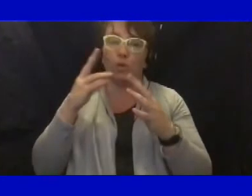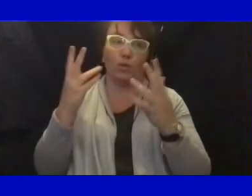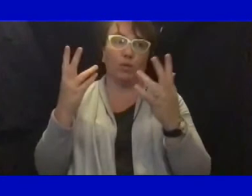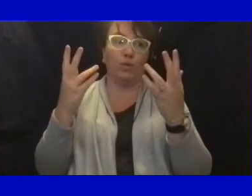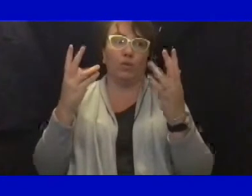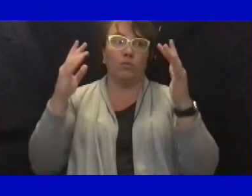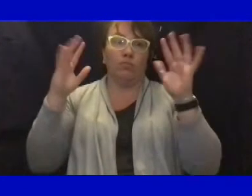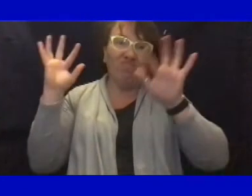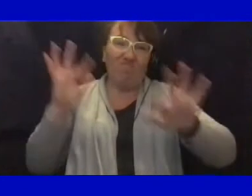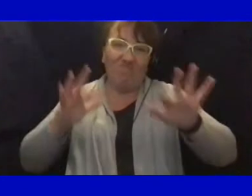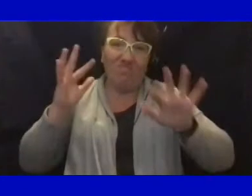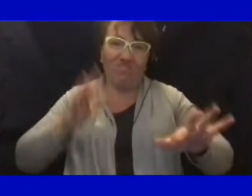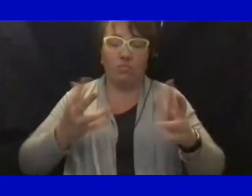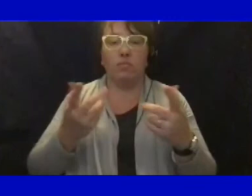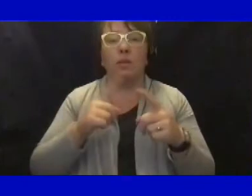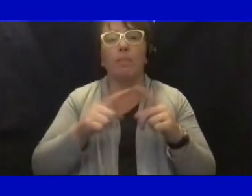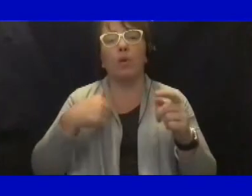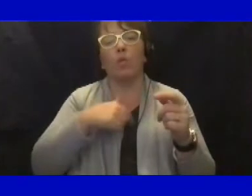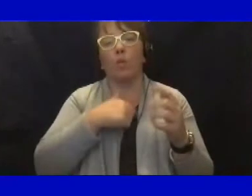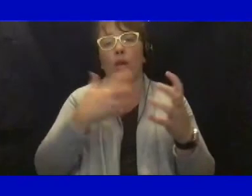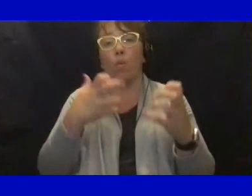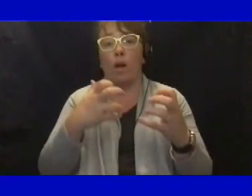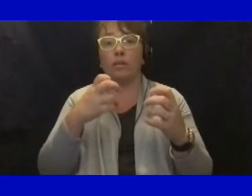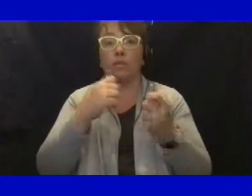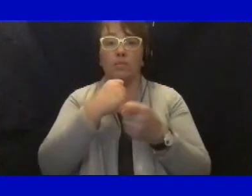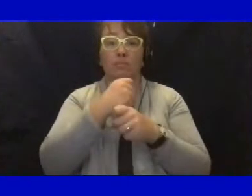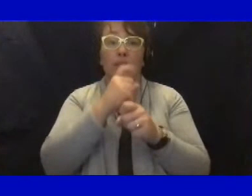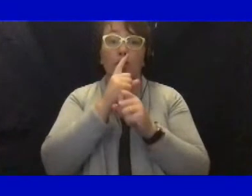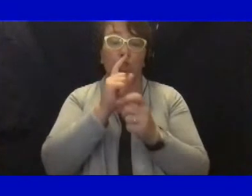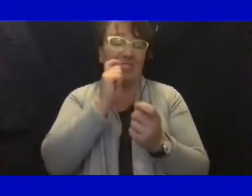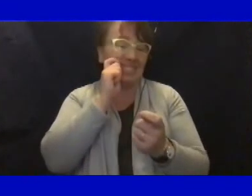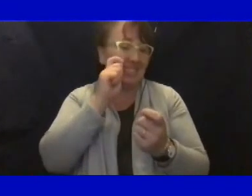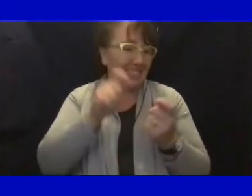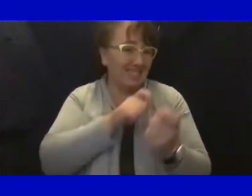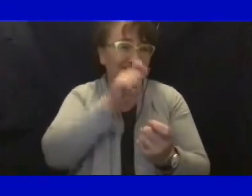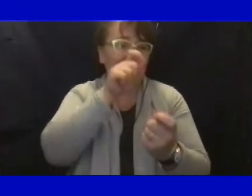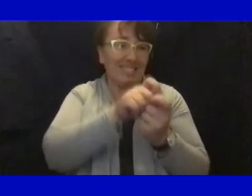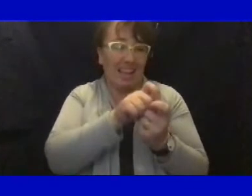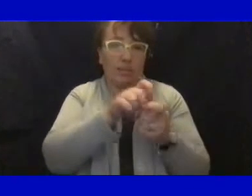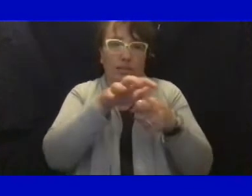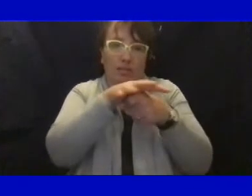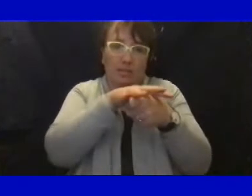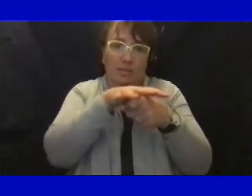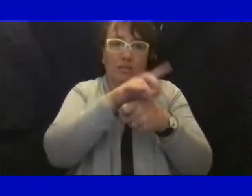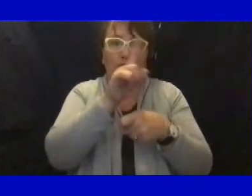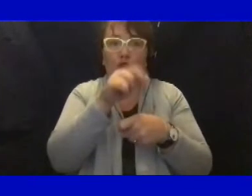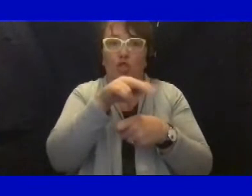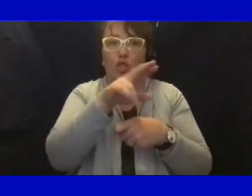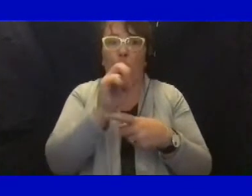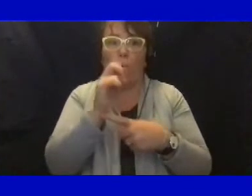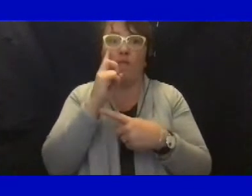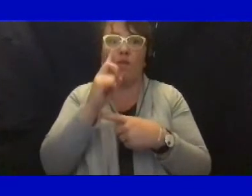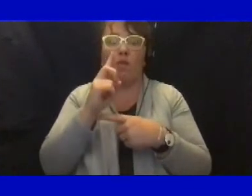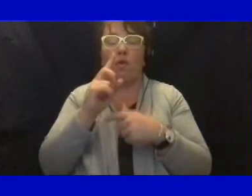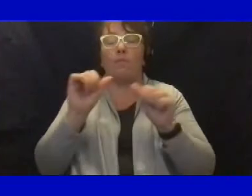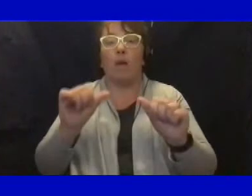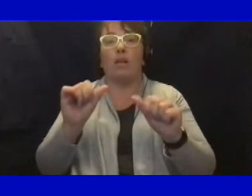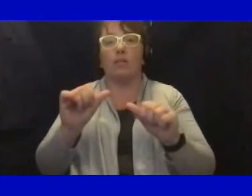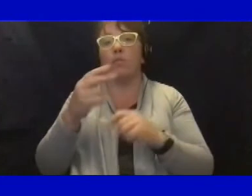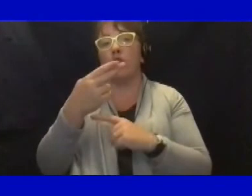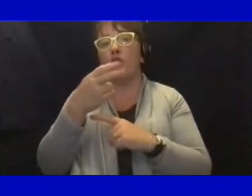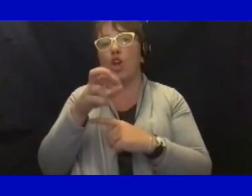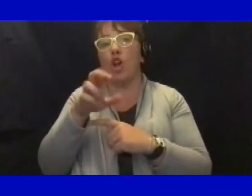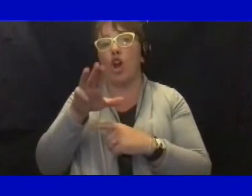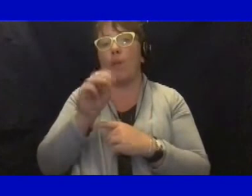out of areas of harm. And so when we call these evacuations, please heed them, because there's a lot of work that went into trying to assess where these risks